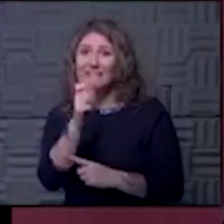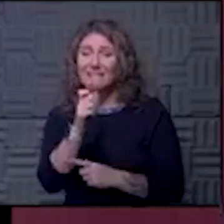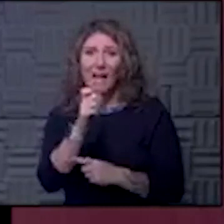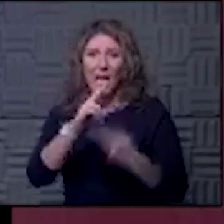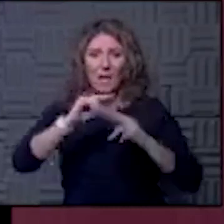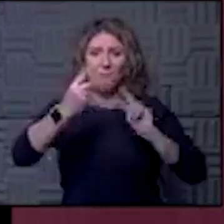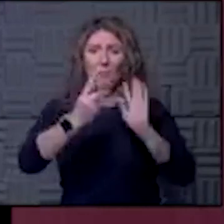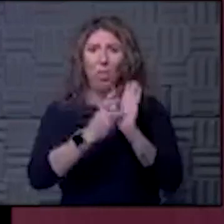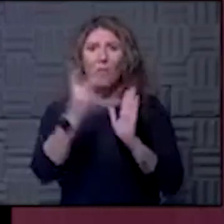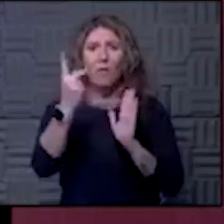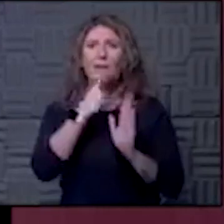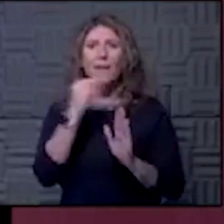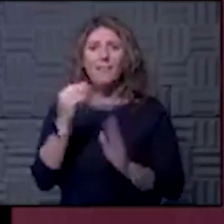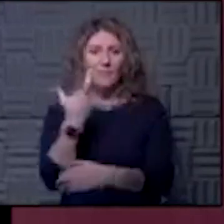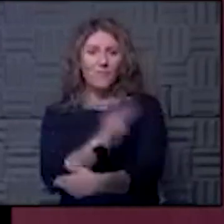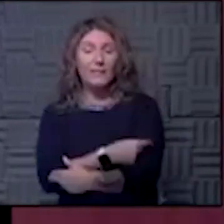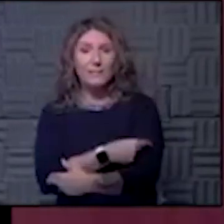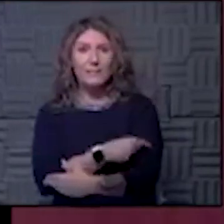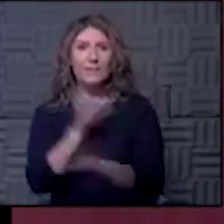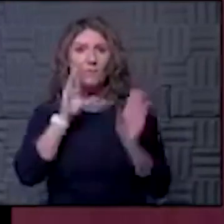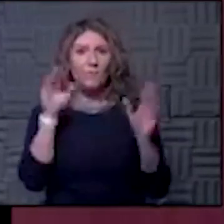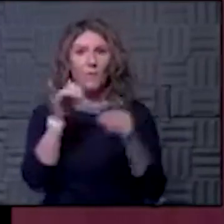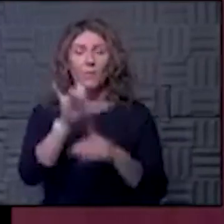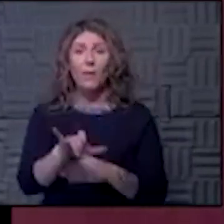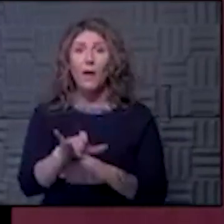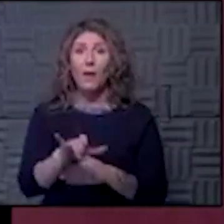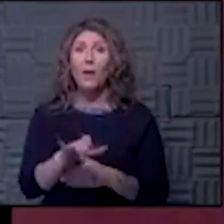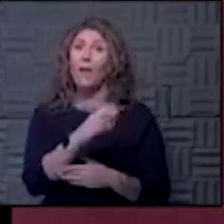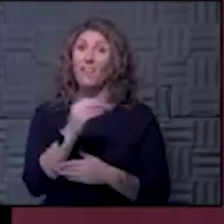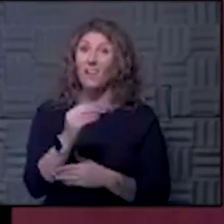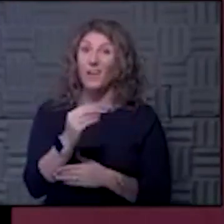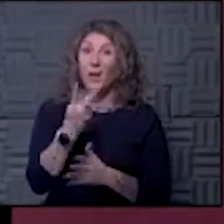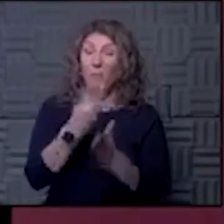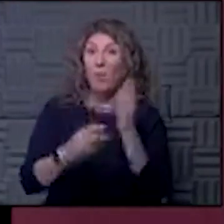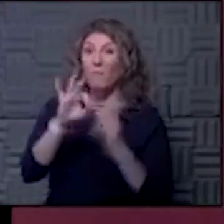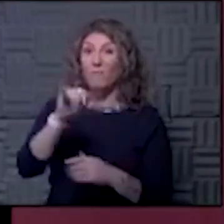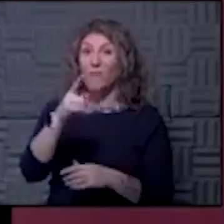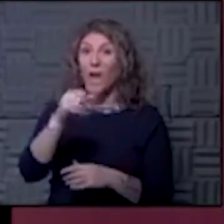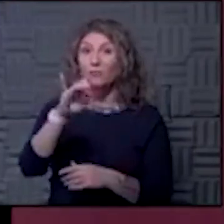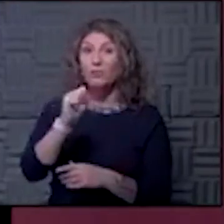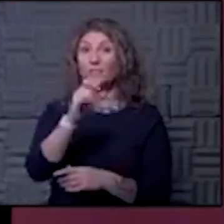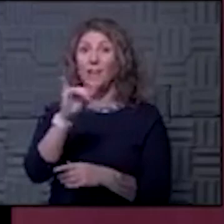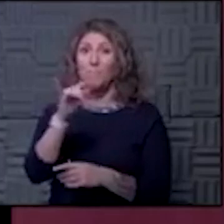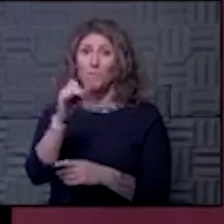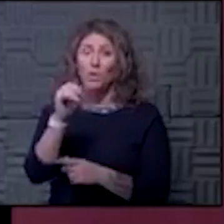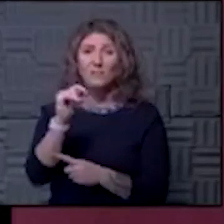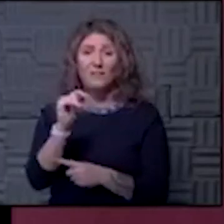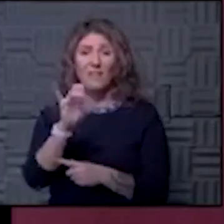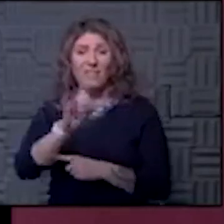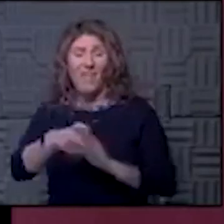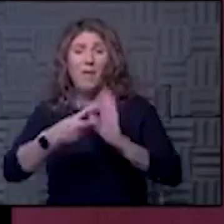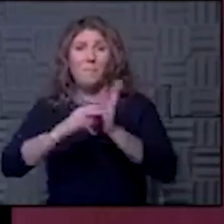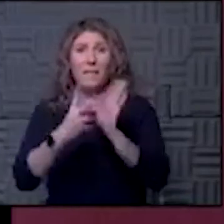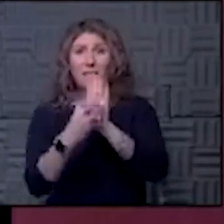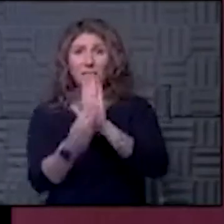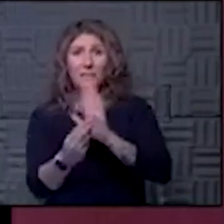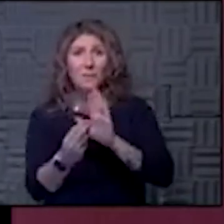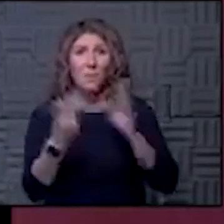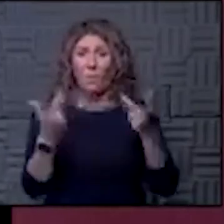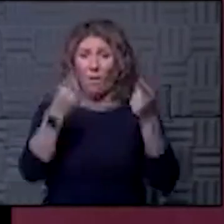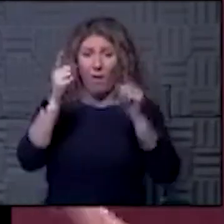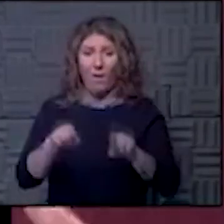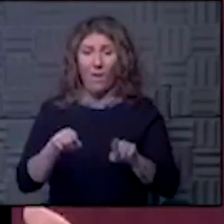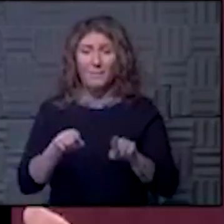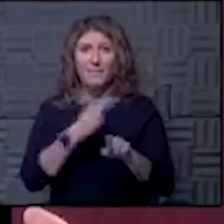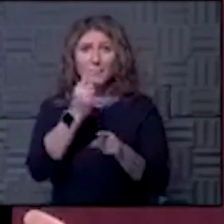at that. And as Deborah Birx and Fauci have both said, that makes it an easy target. If the spike protein mutates away, what do you got? You